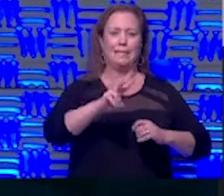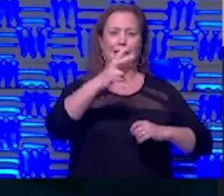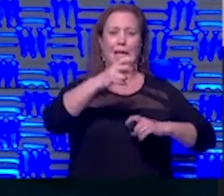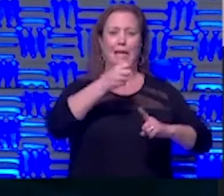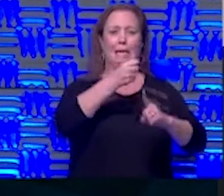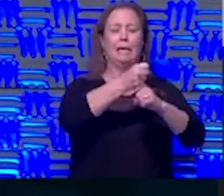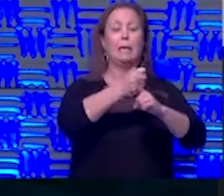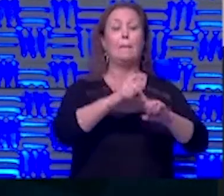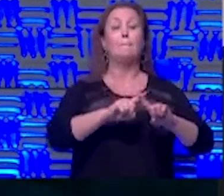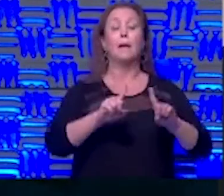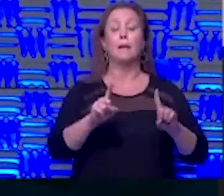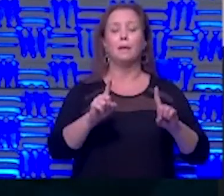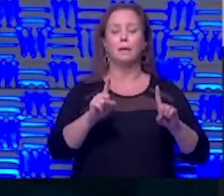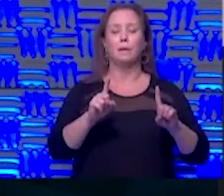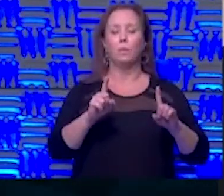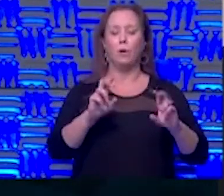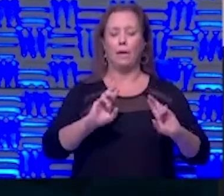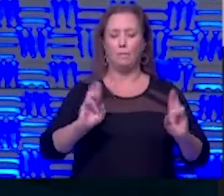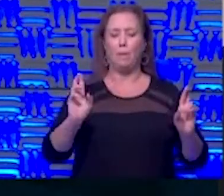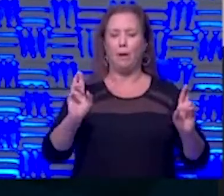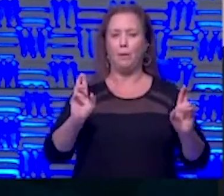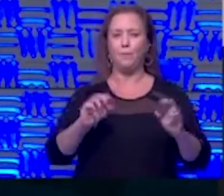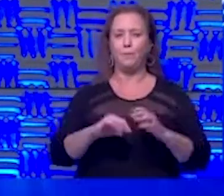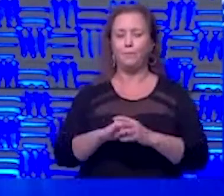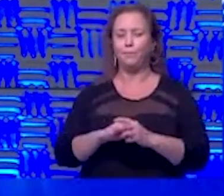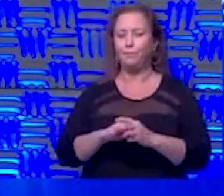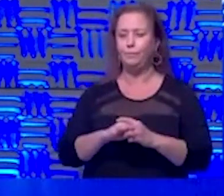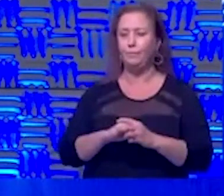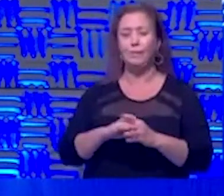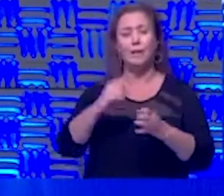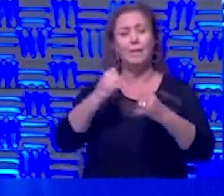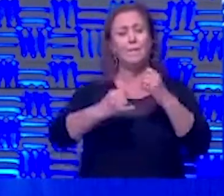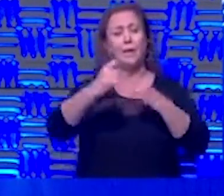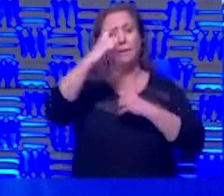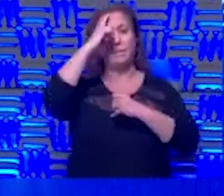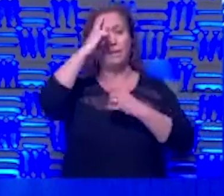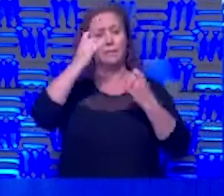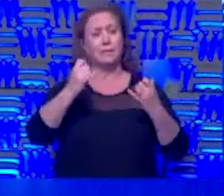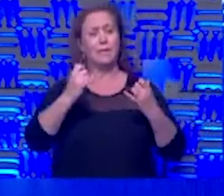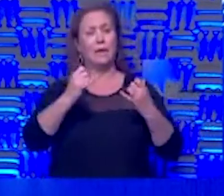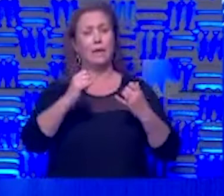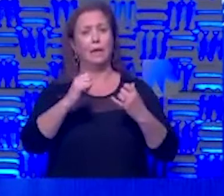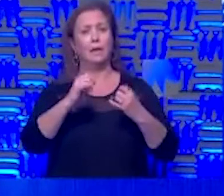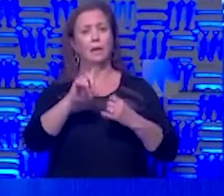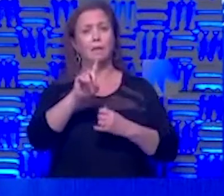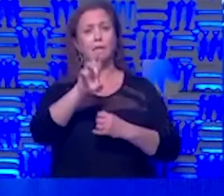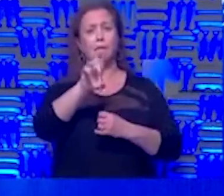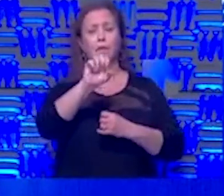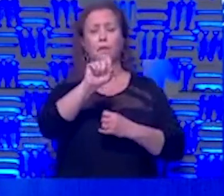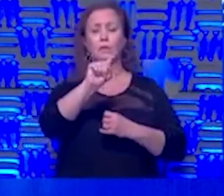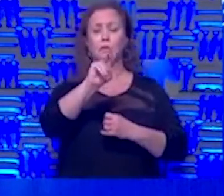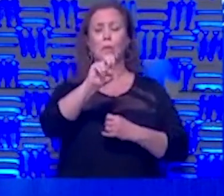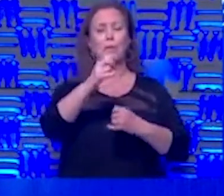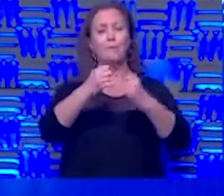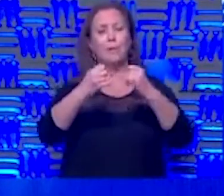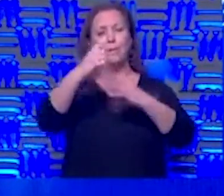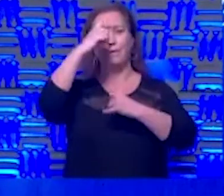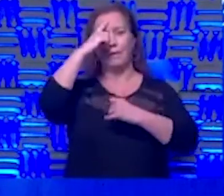are preparing for it. Agreed. So any final thoughts from our guest today? We'll start with you, Dr. Stone.